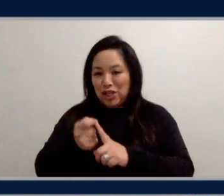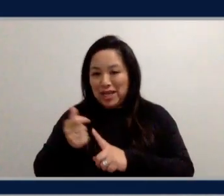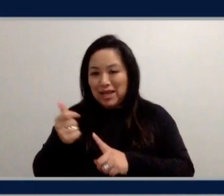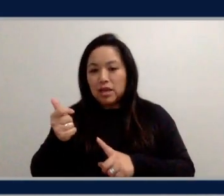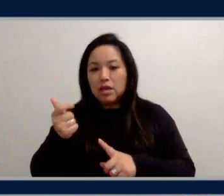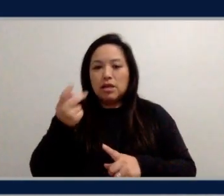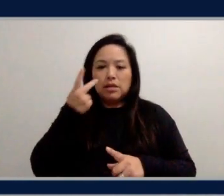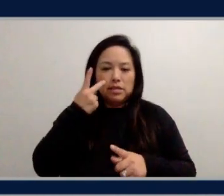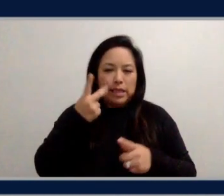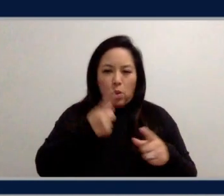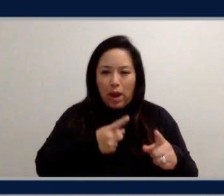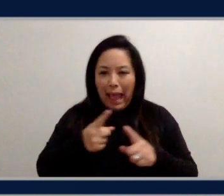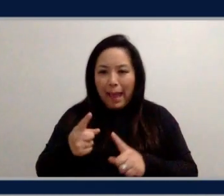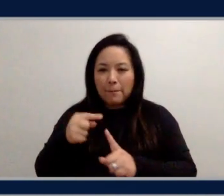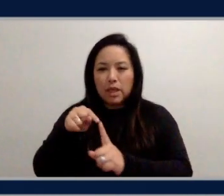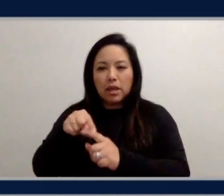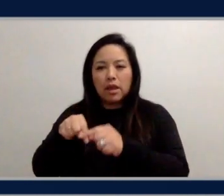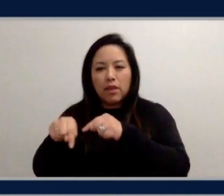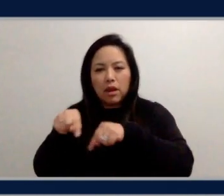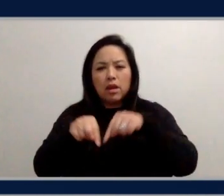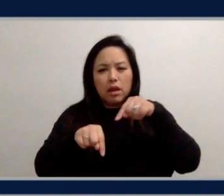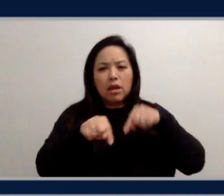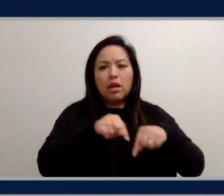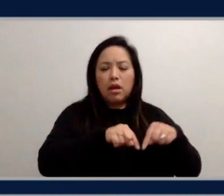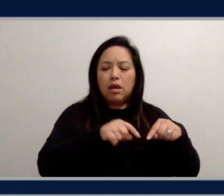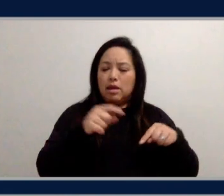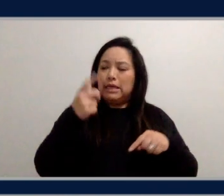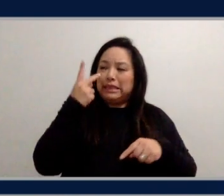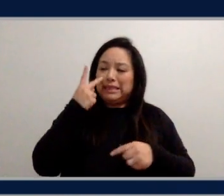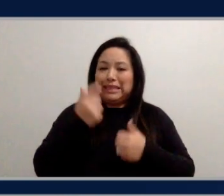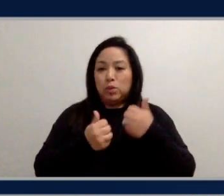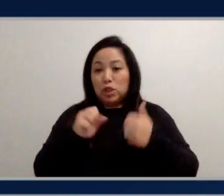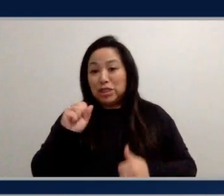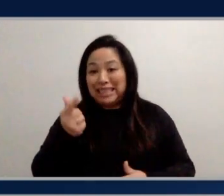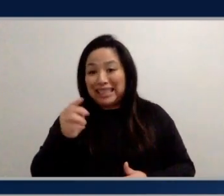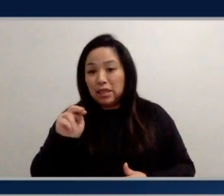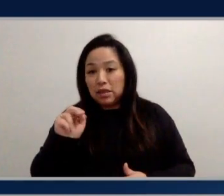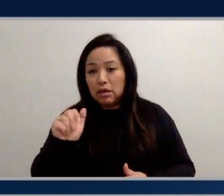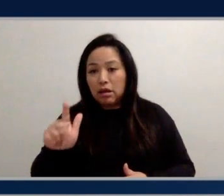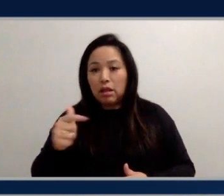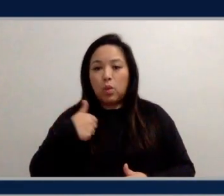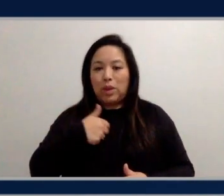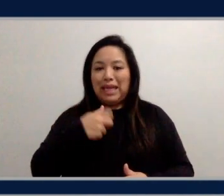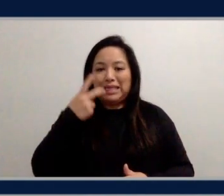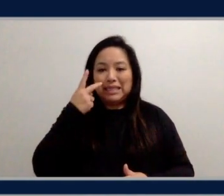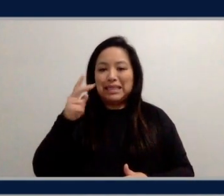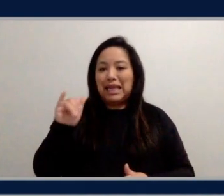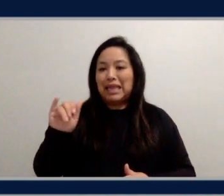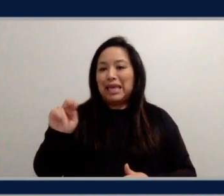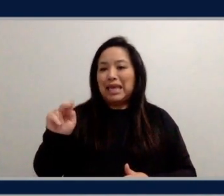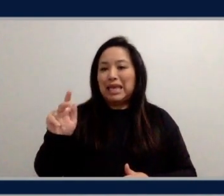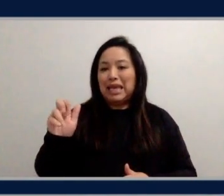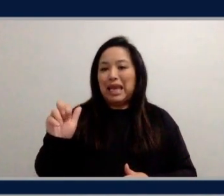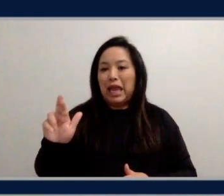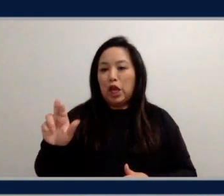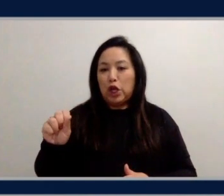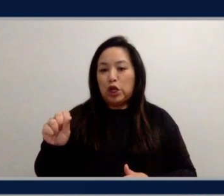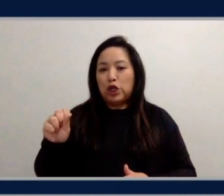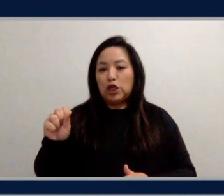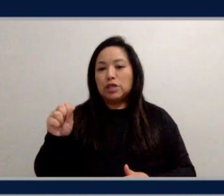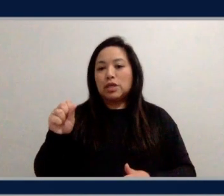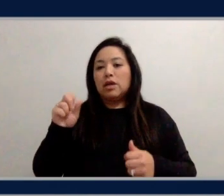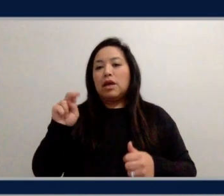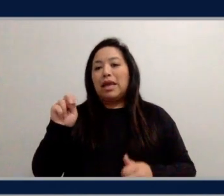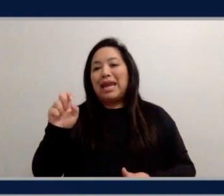details. For each specific signals, we also have the summary of the indicators, which networks it happened from, and so on and so